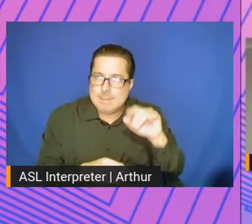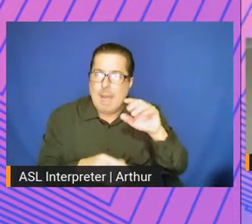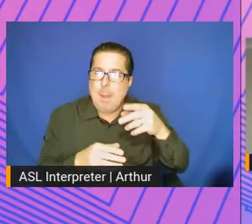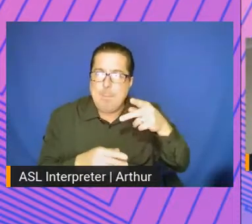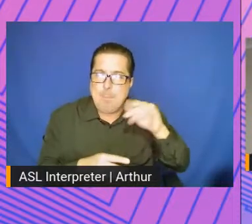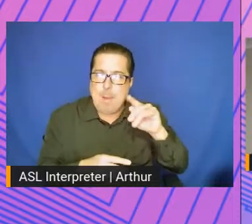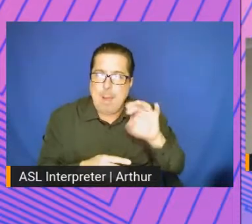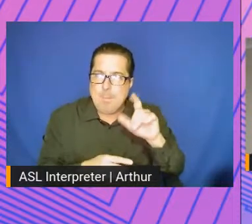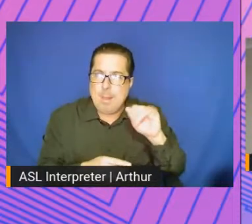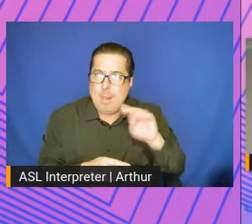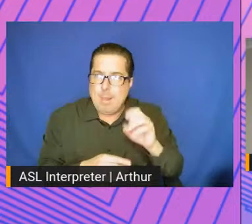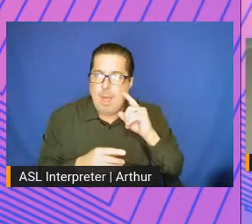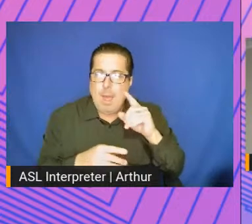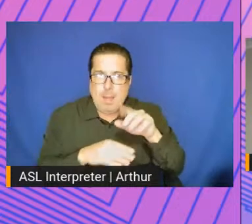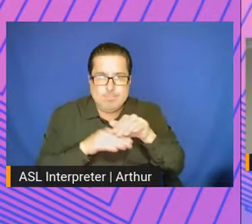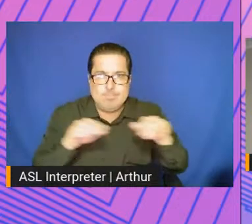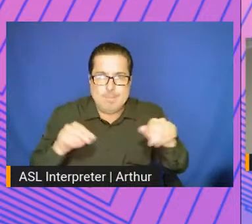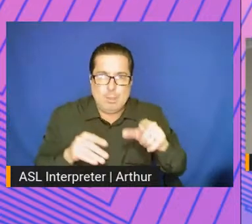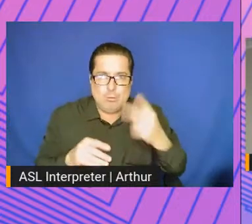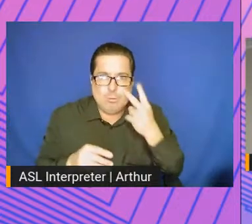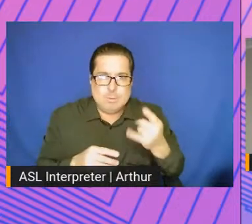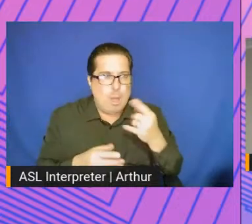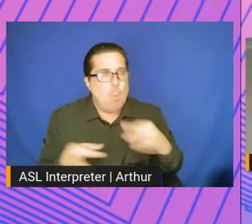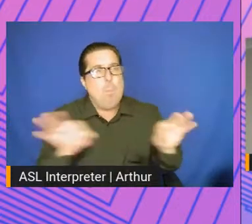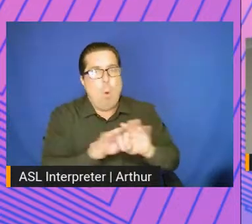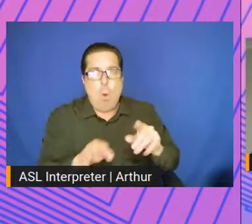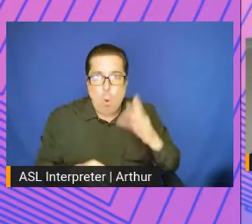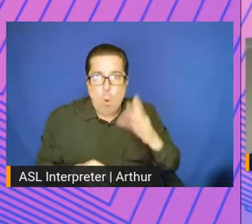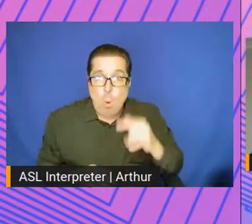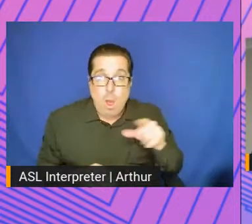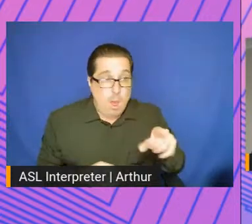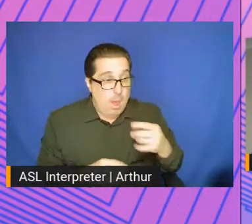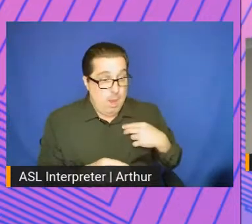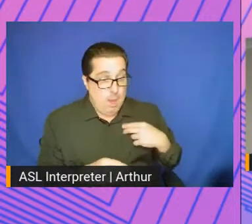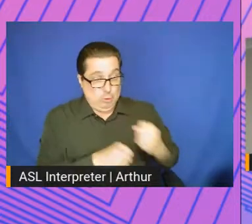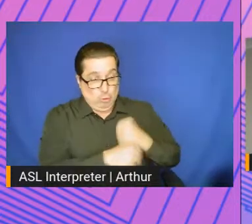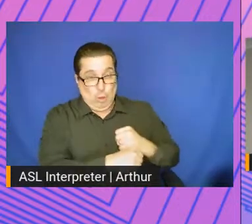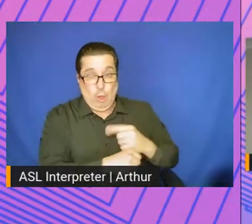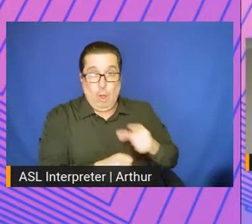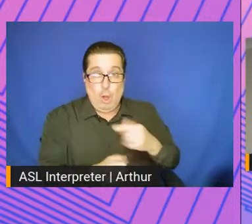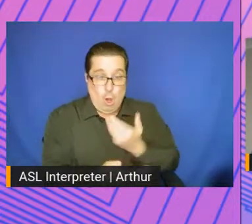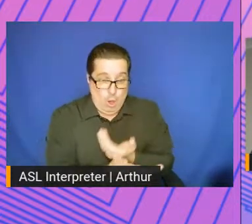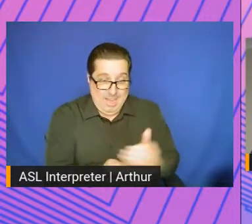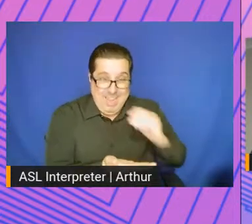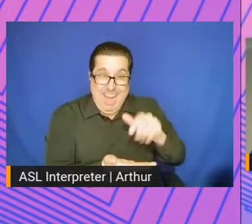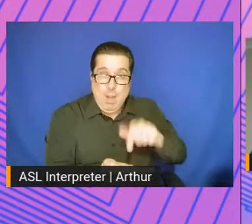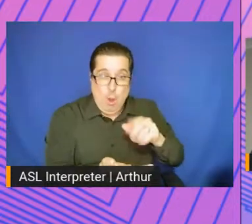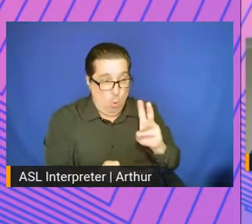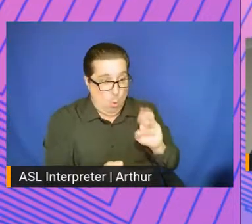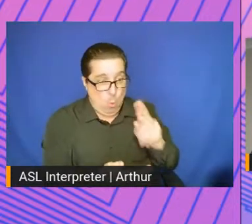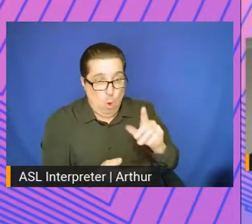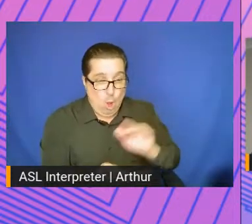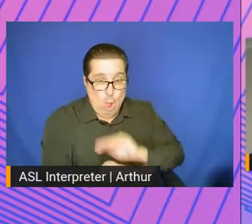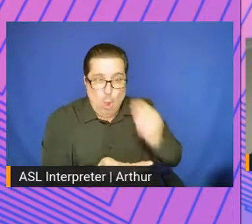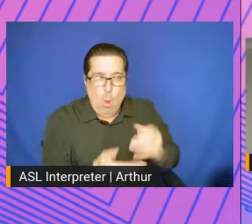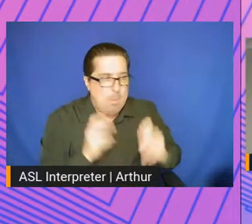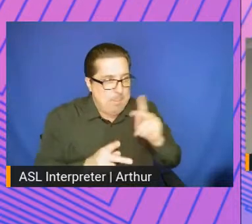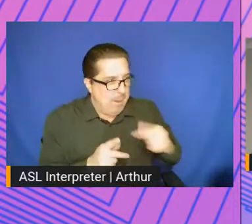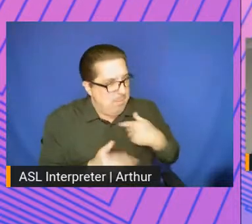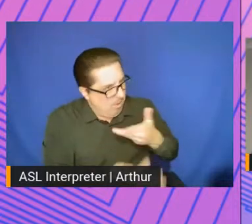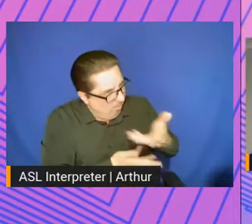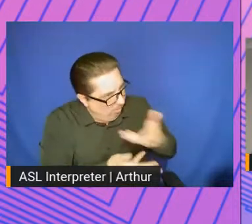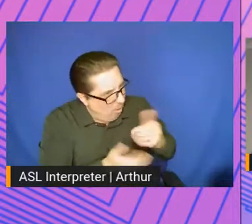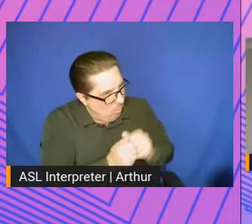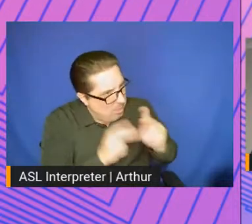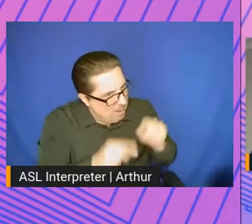probably the most popular when it comes to people securing their containerized workloads. Whenever I do have conversations with some people and just